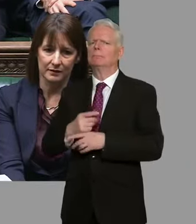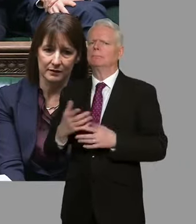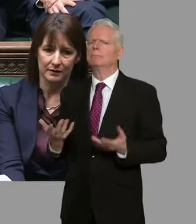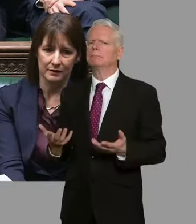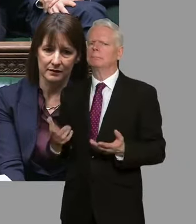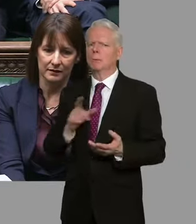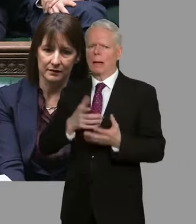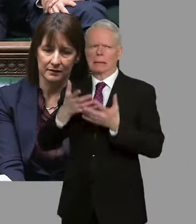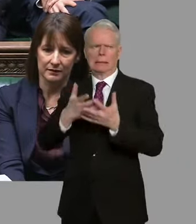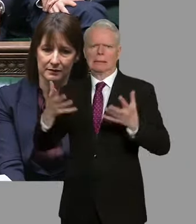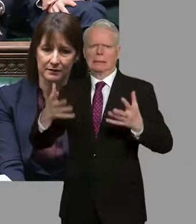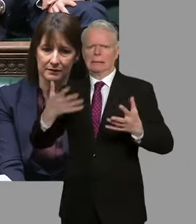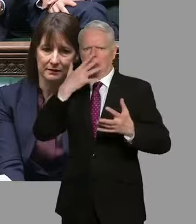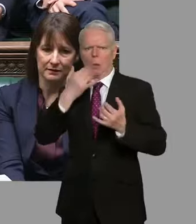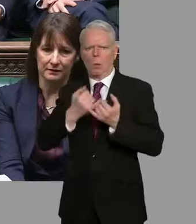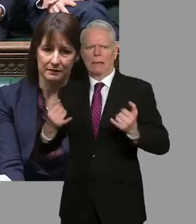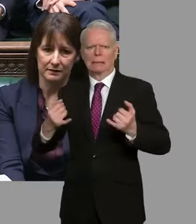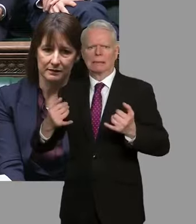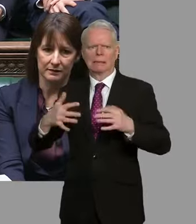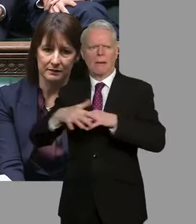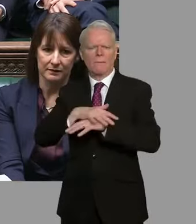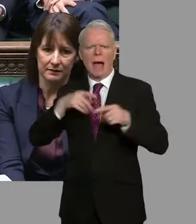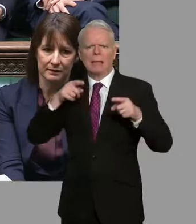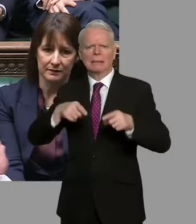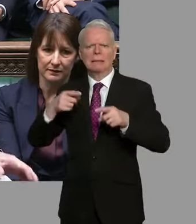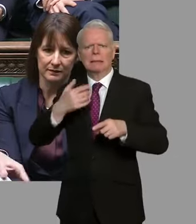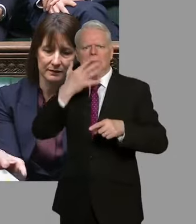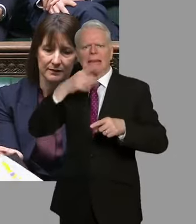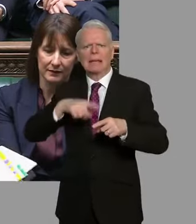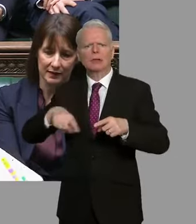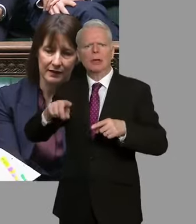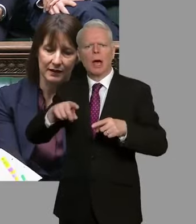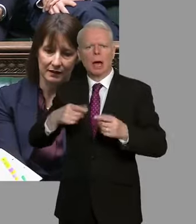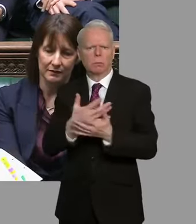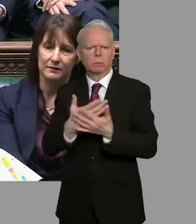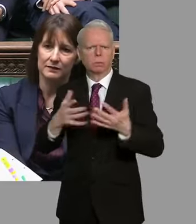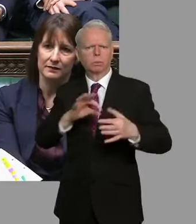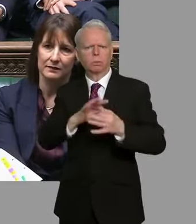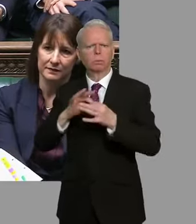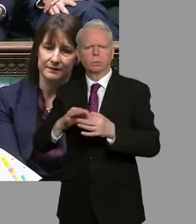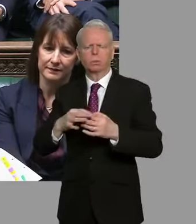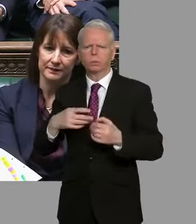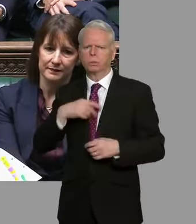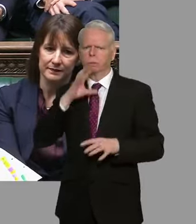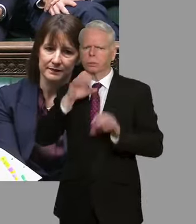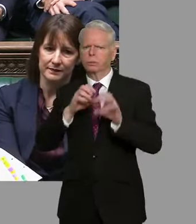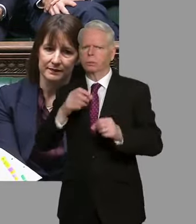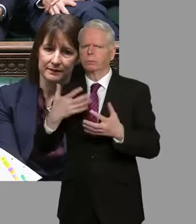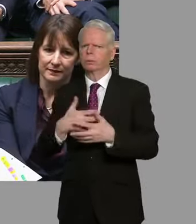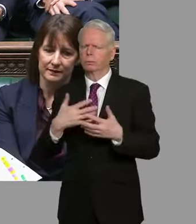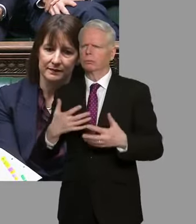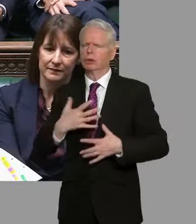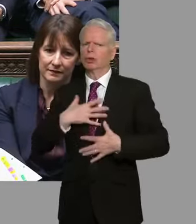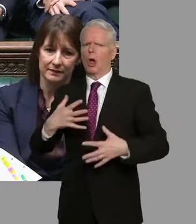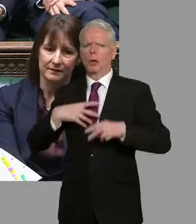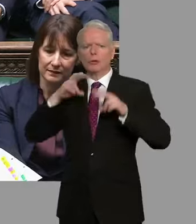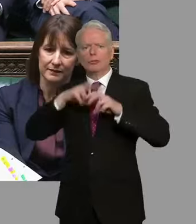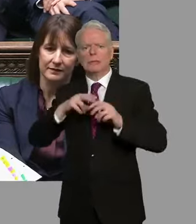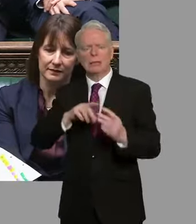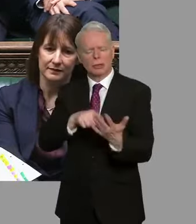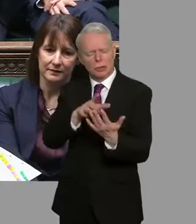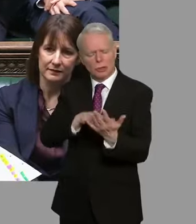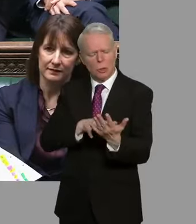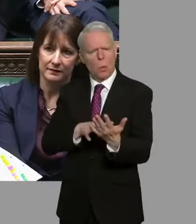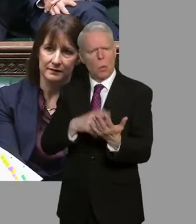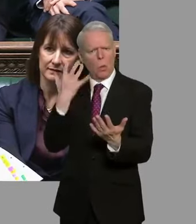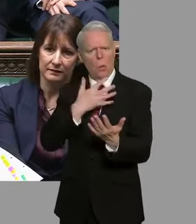younger age, there's abuse in relationships. So we do need to look at this at the earliest opportunity to how we properly protect